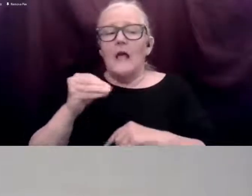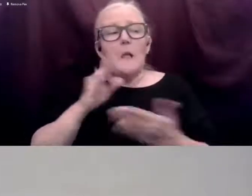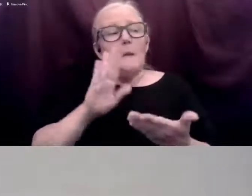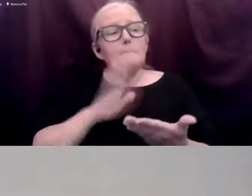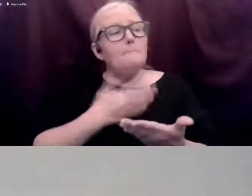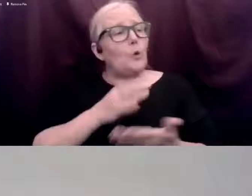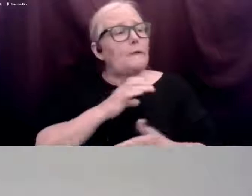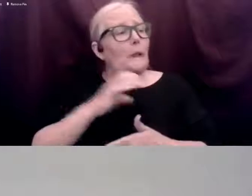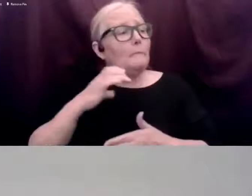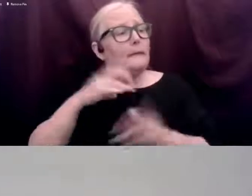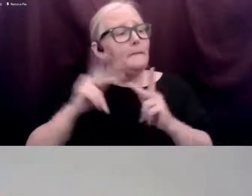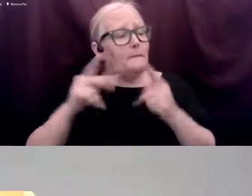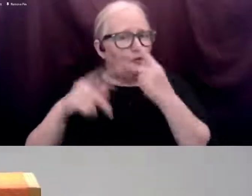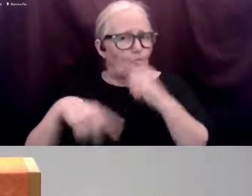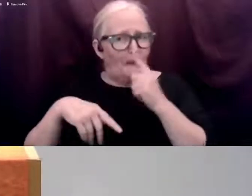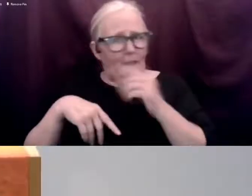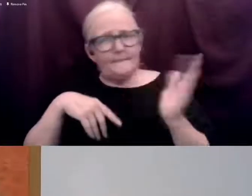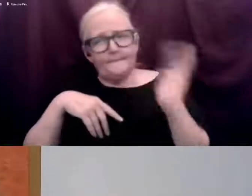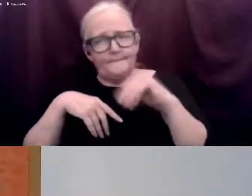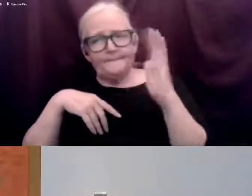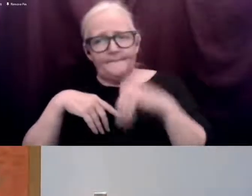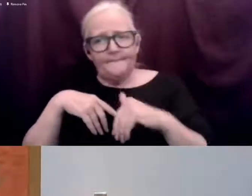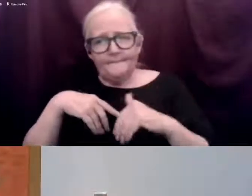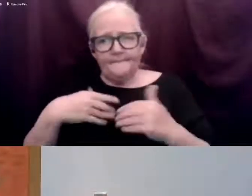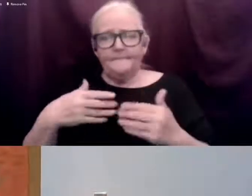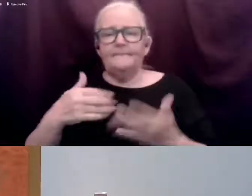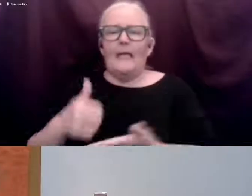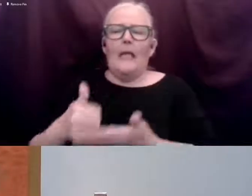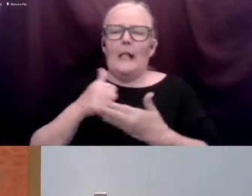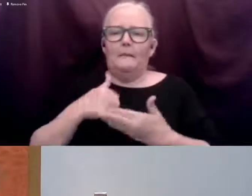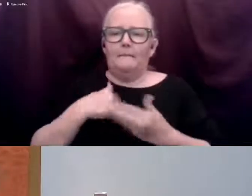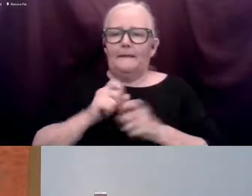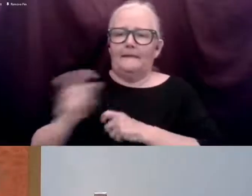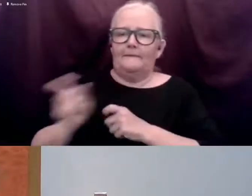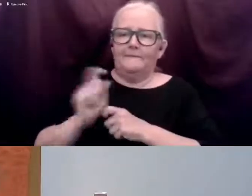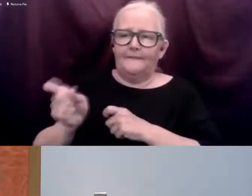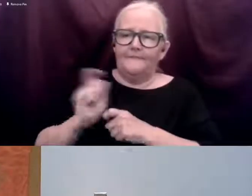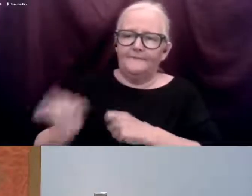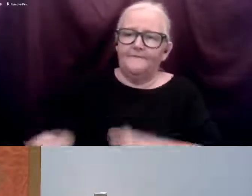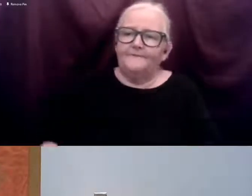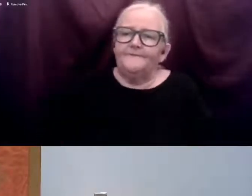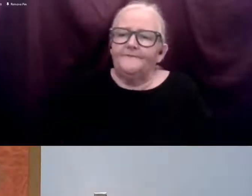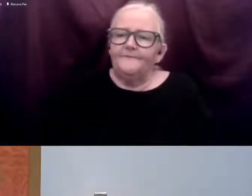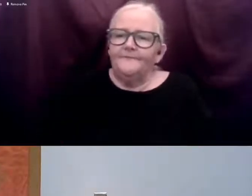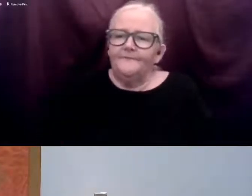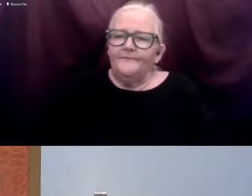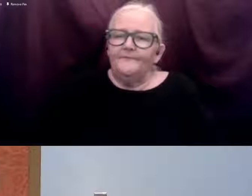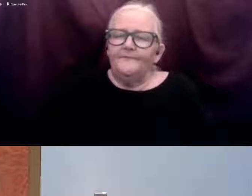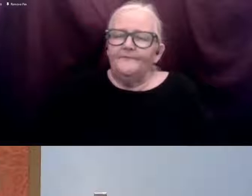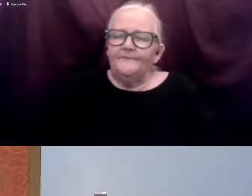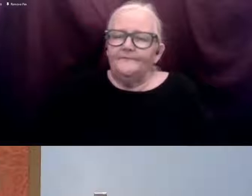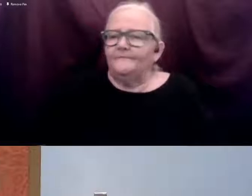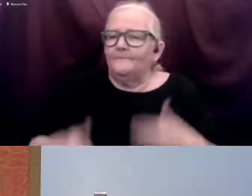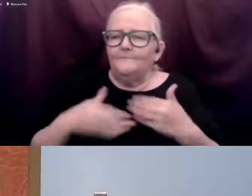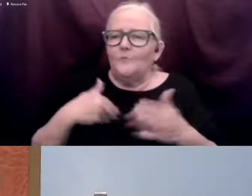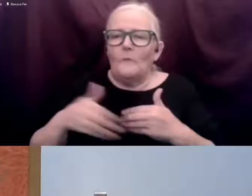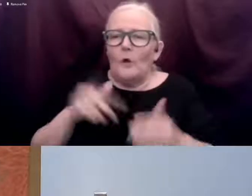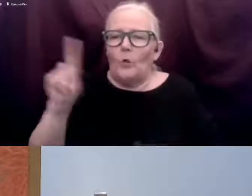the gifts, wherever they may be? I'll be right back.